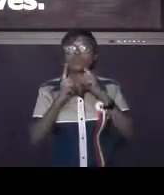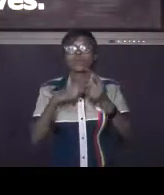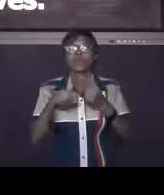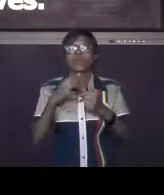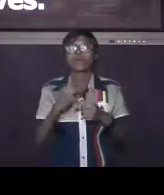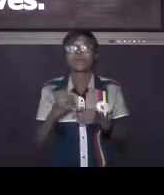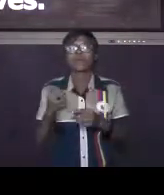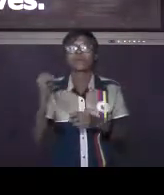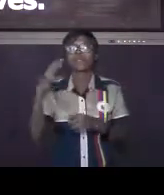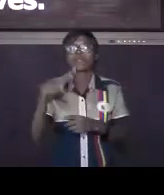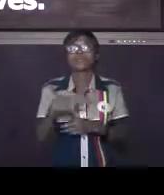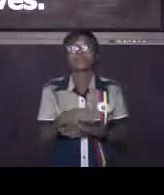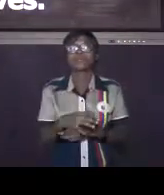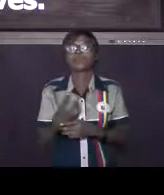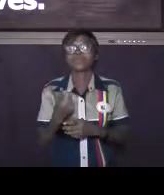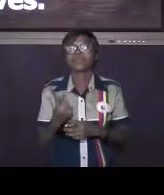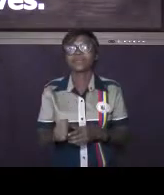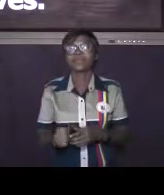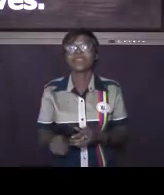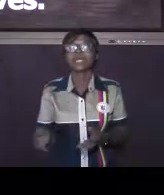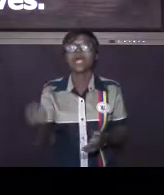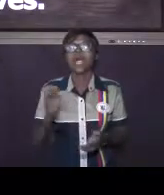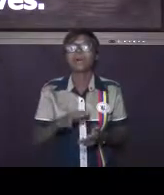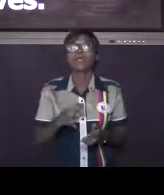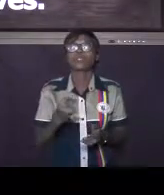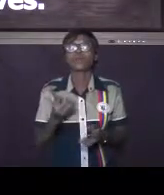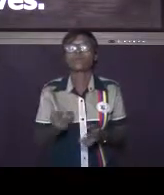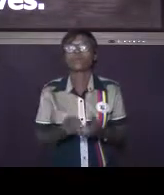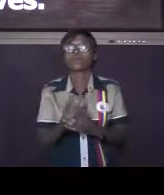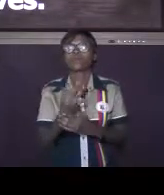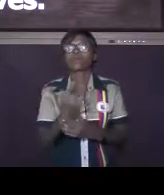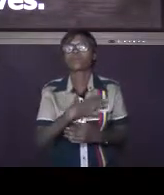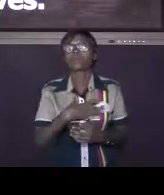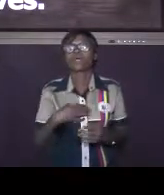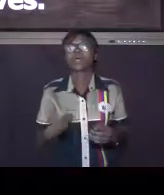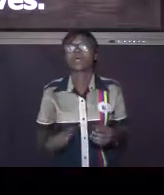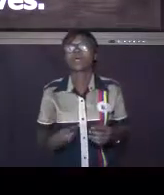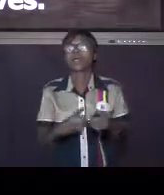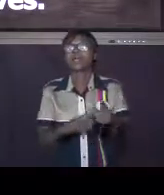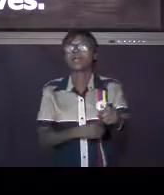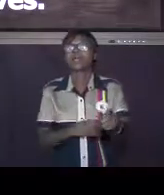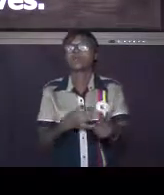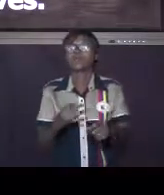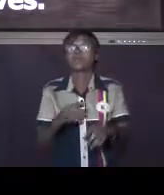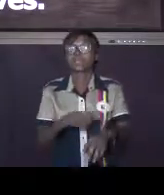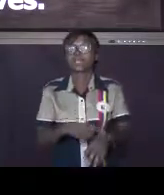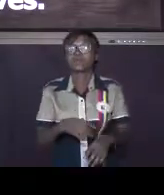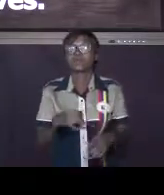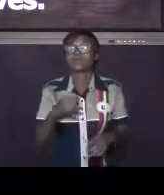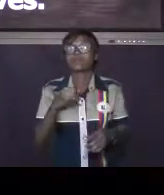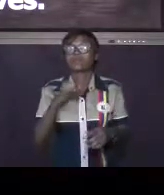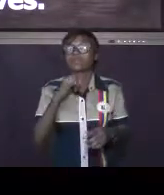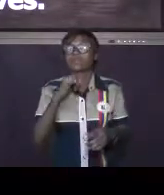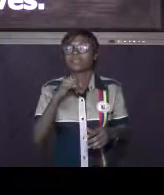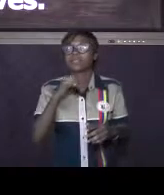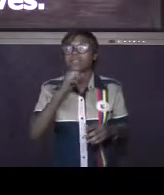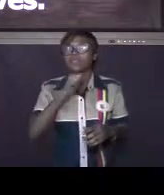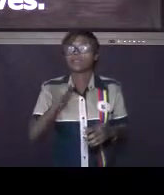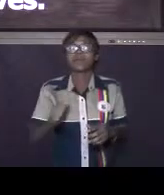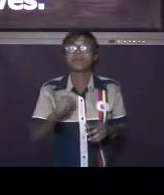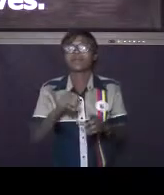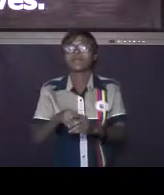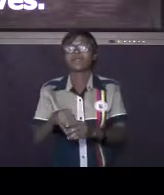The rate of growth and length of time a plant remains active is depending